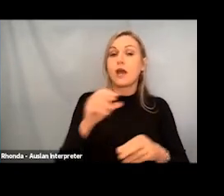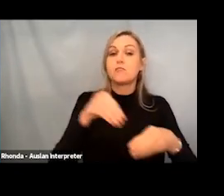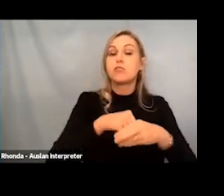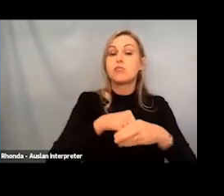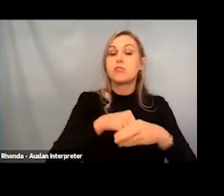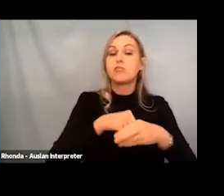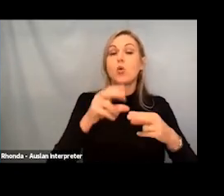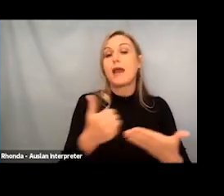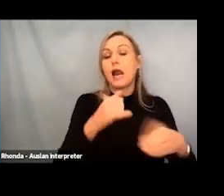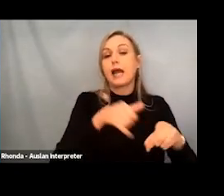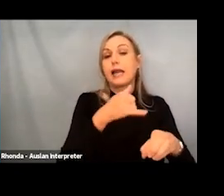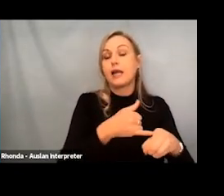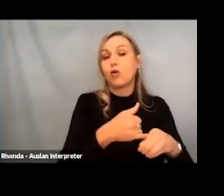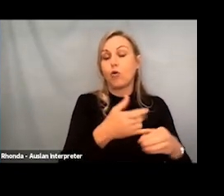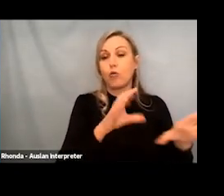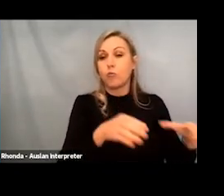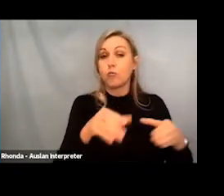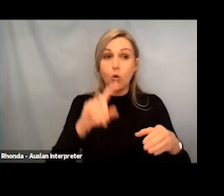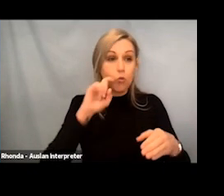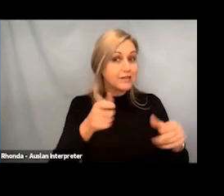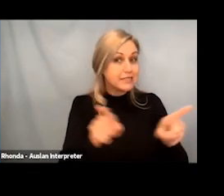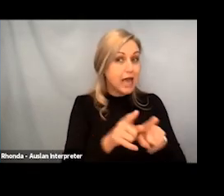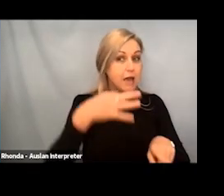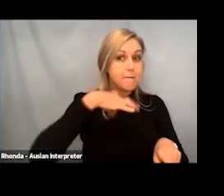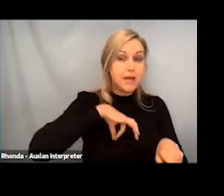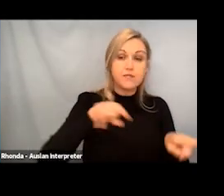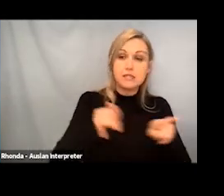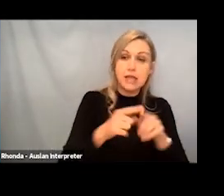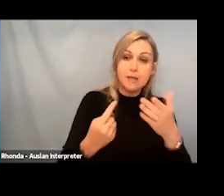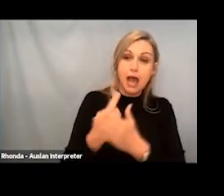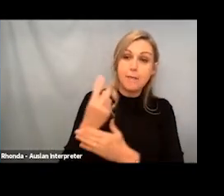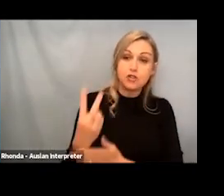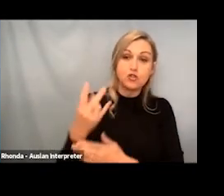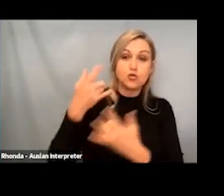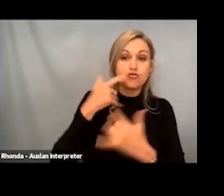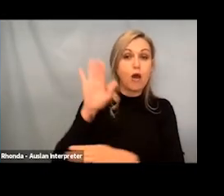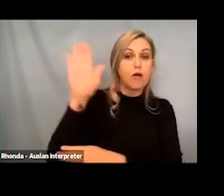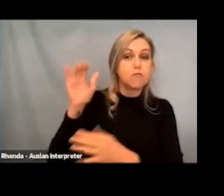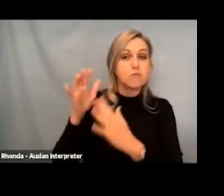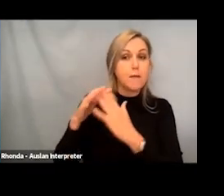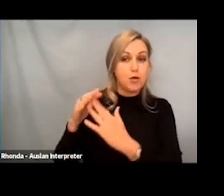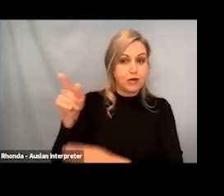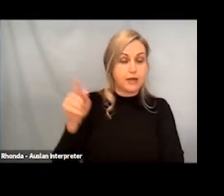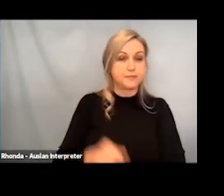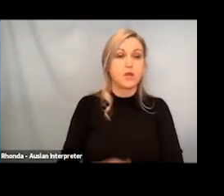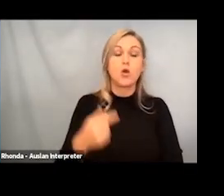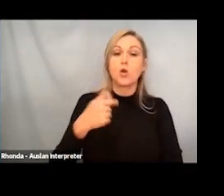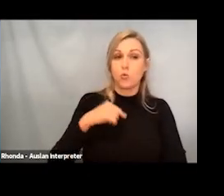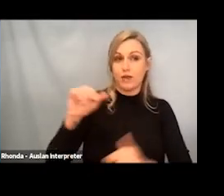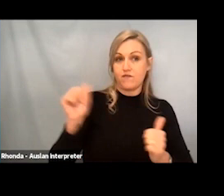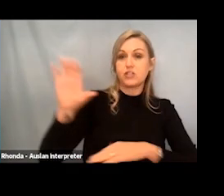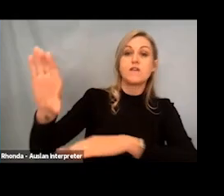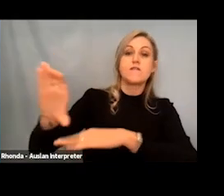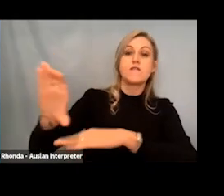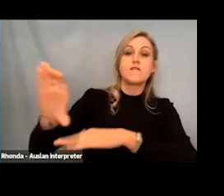practice. Would you see the same kind of benefits that have been seen in these trials? So we've received funding from the Medical